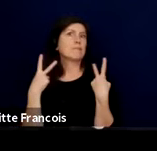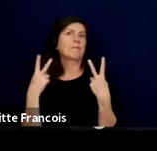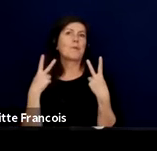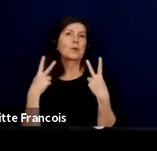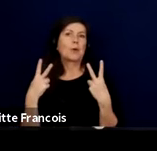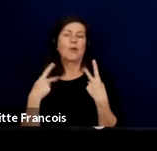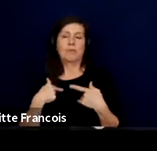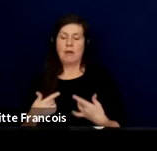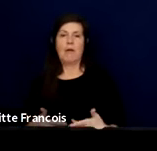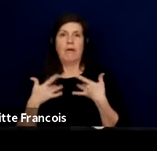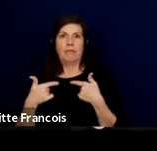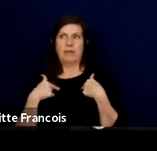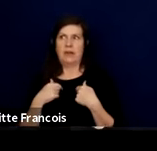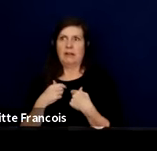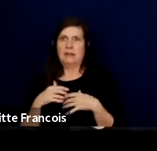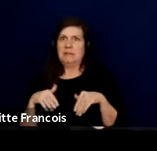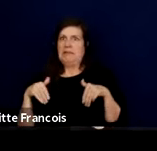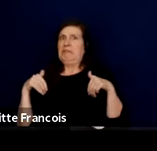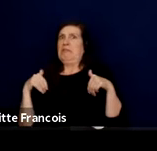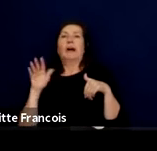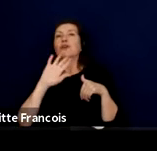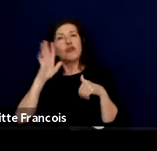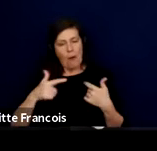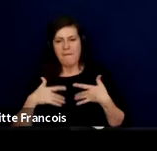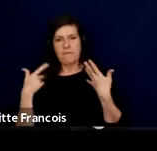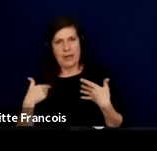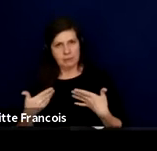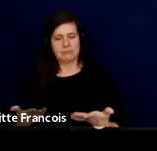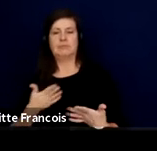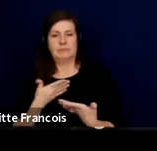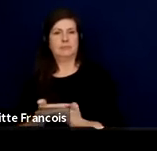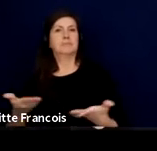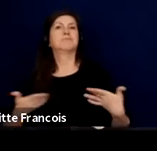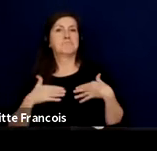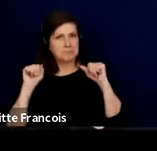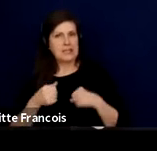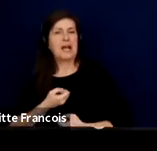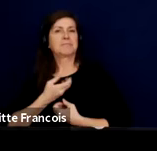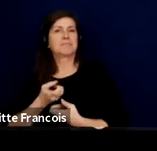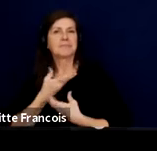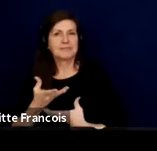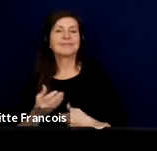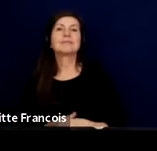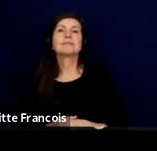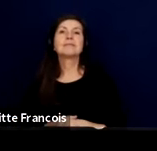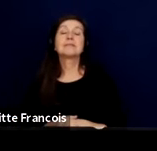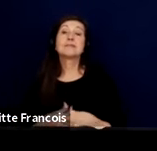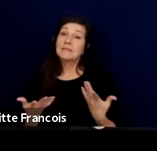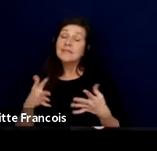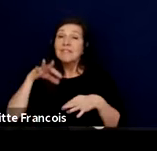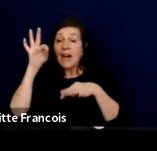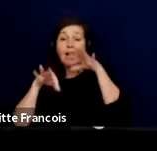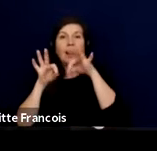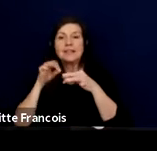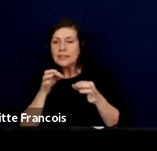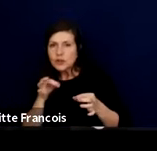when investigating or trying to set up standards. To find more strategies that are similar to this,